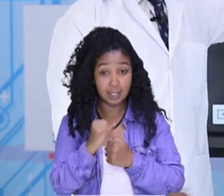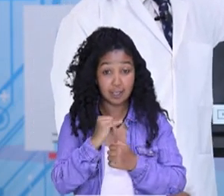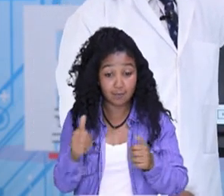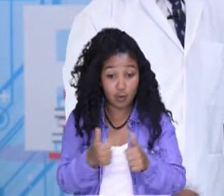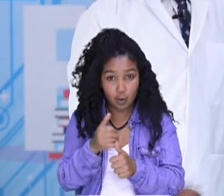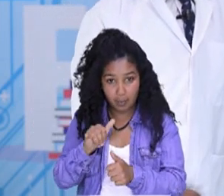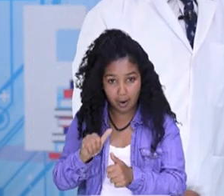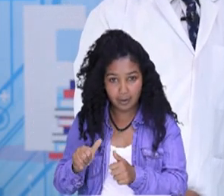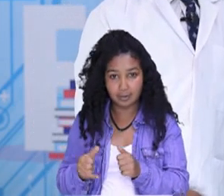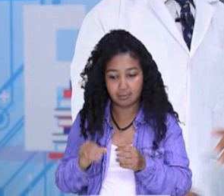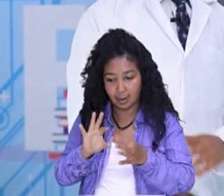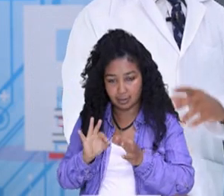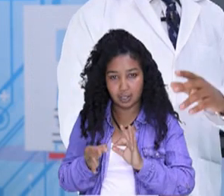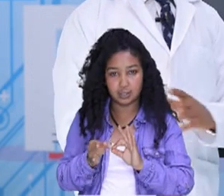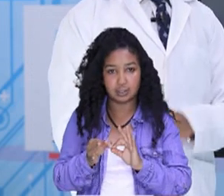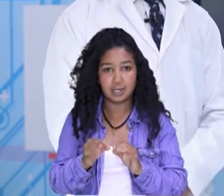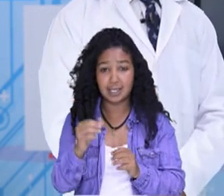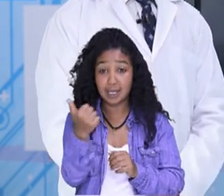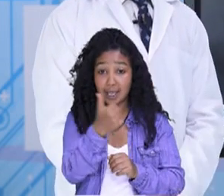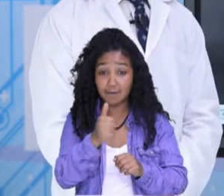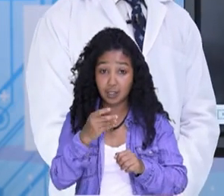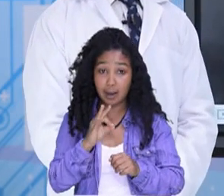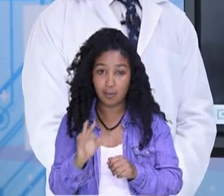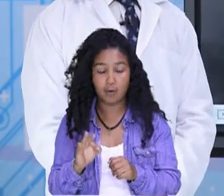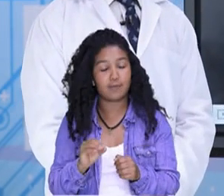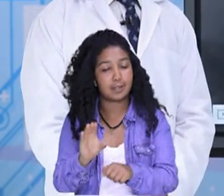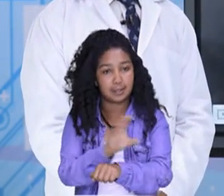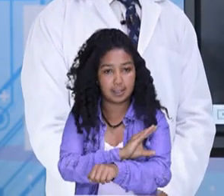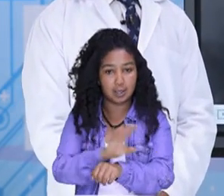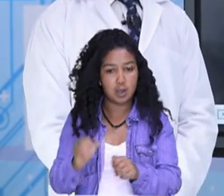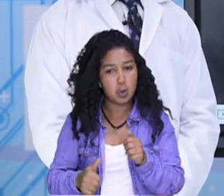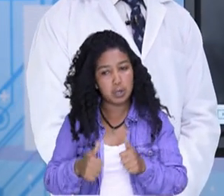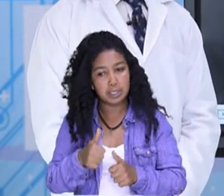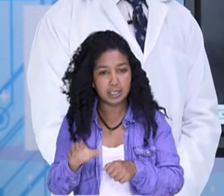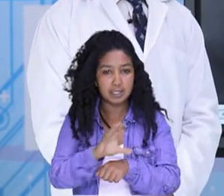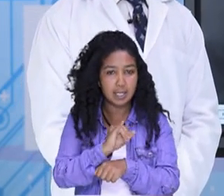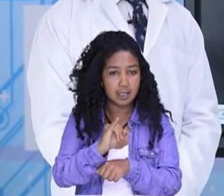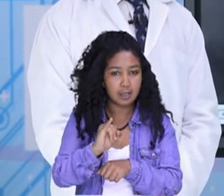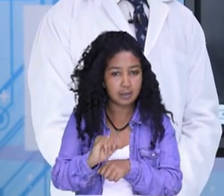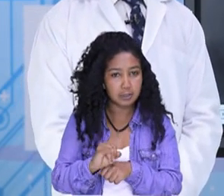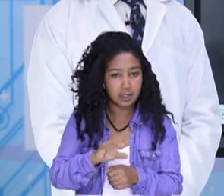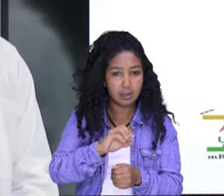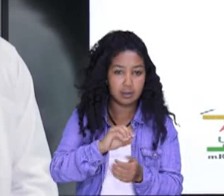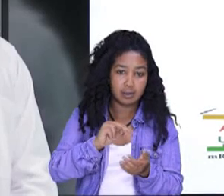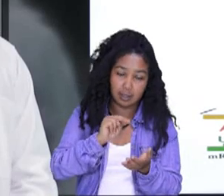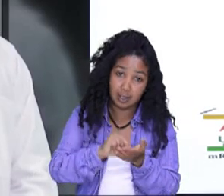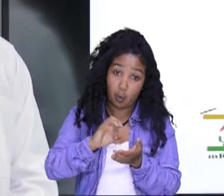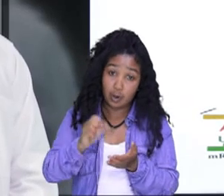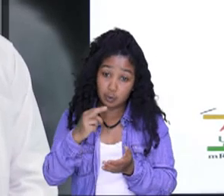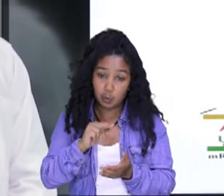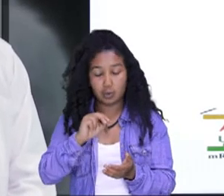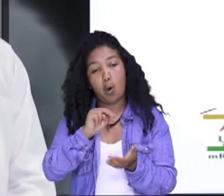is followed by translation in every types of the cells, whether the cell is eukaryotic